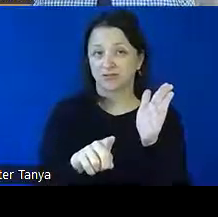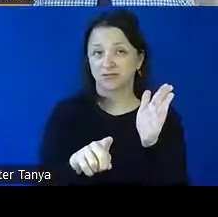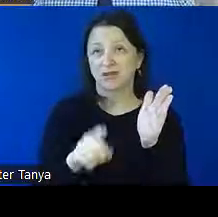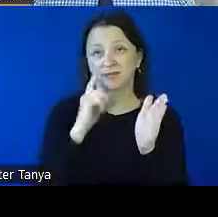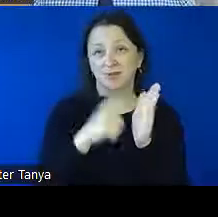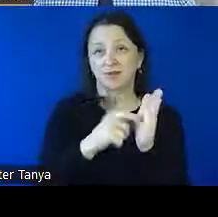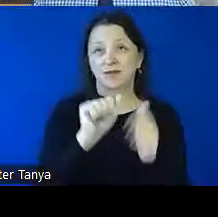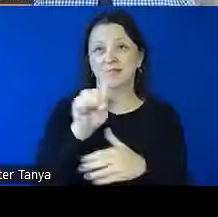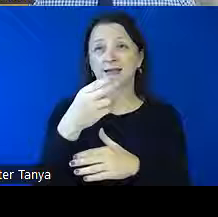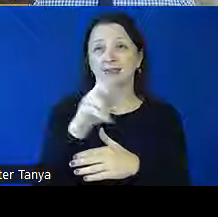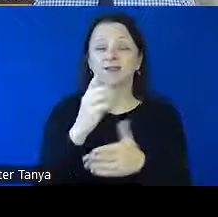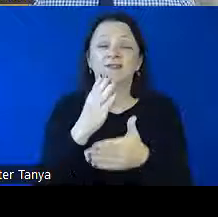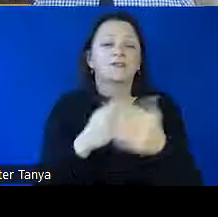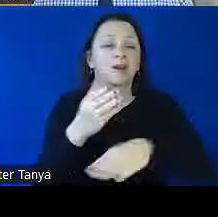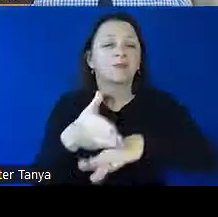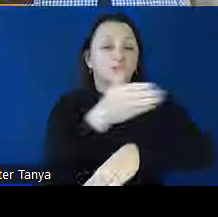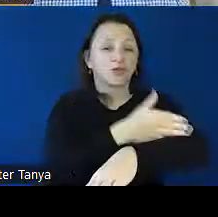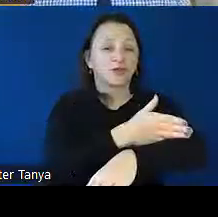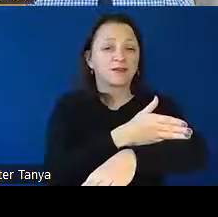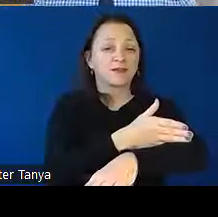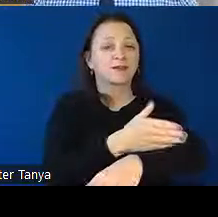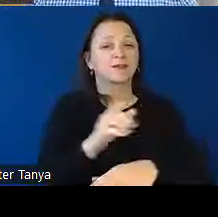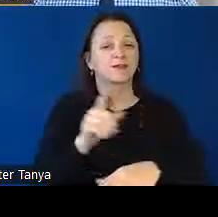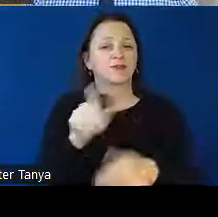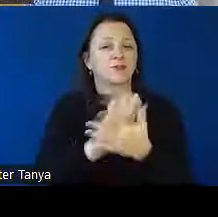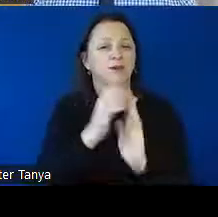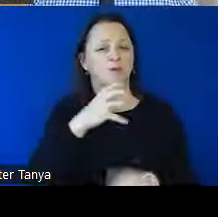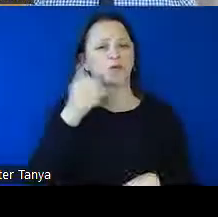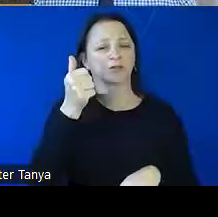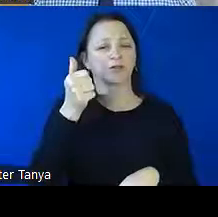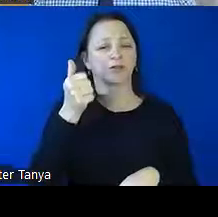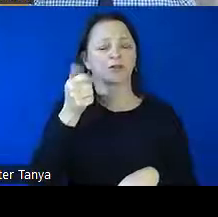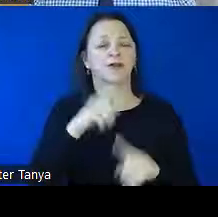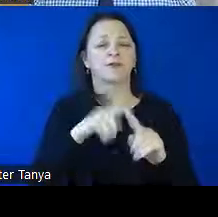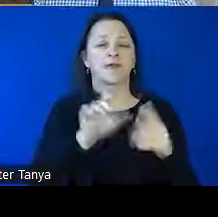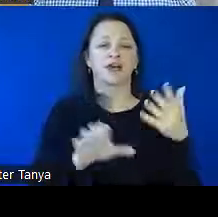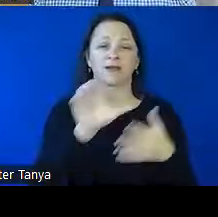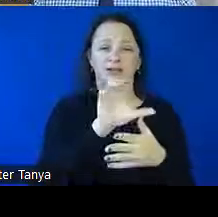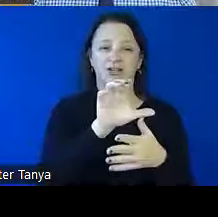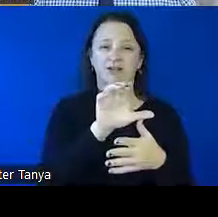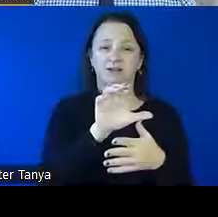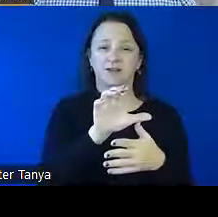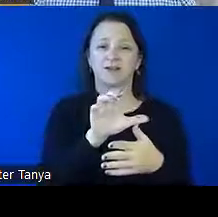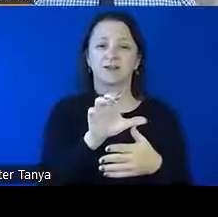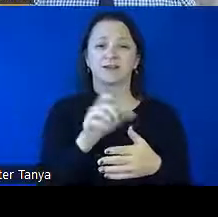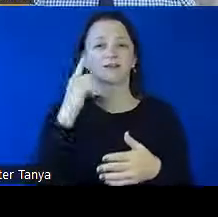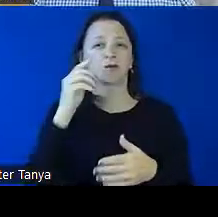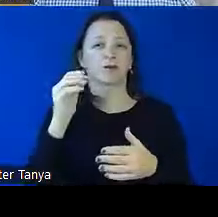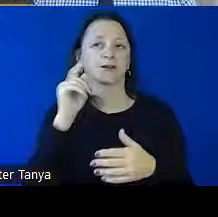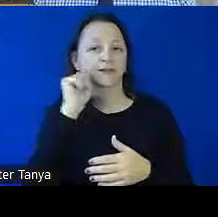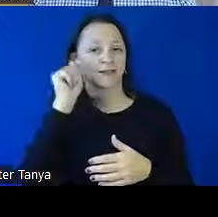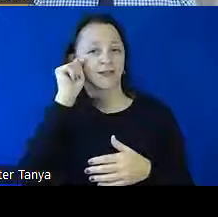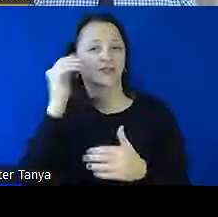of ADHD symptoms, and it happens with age, that criteria gets lessened for older adolescents and adults, and maybe there's only